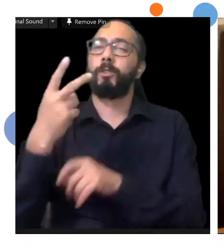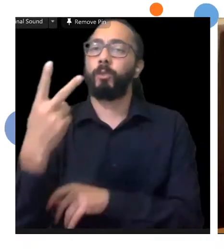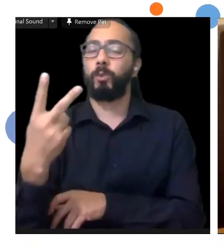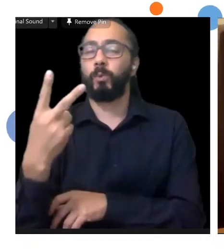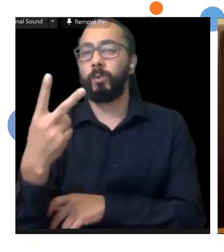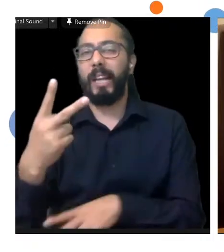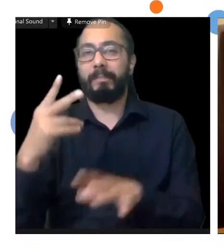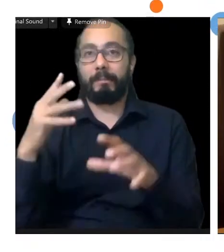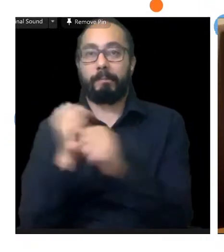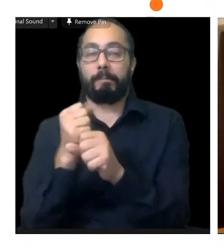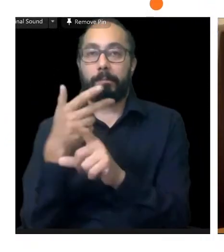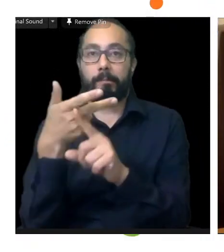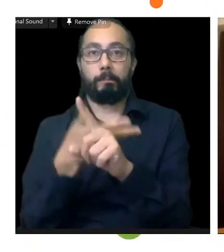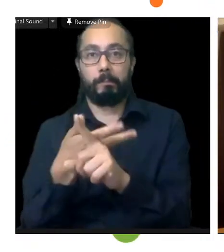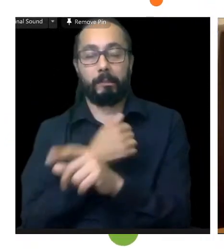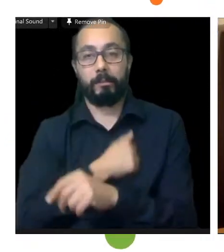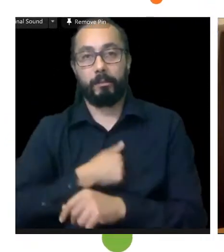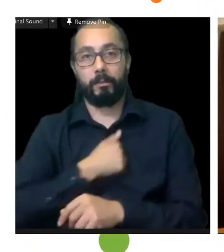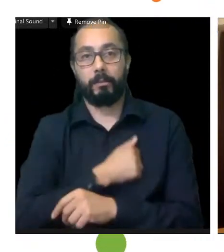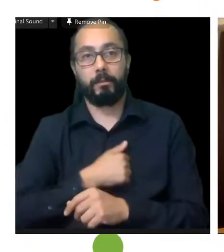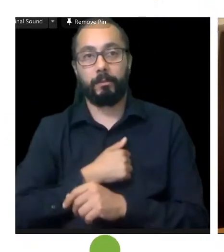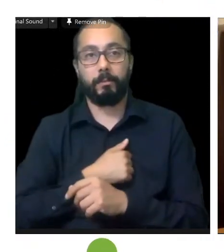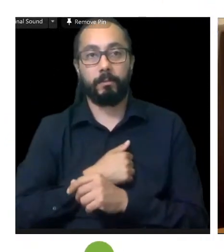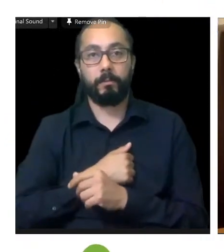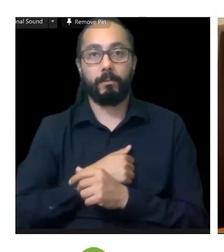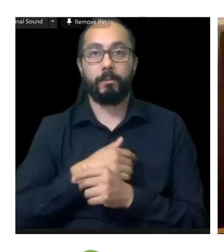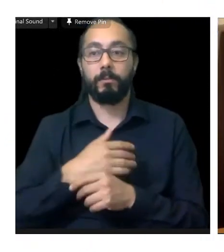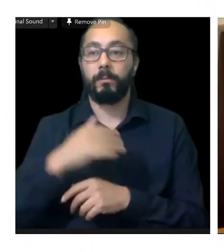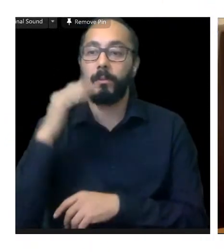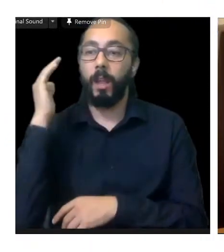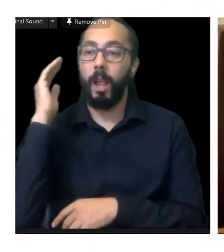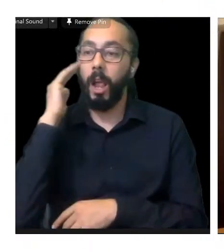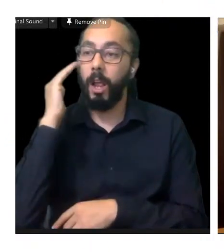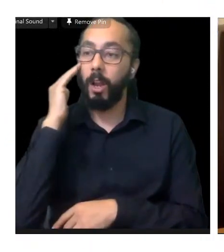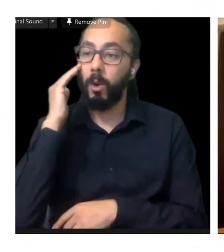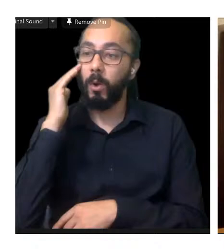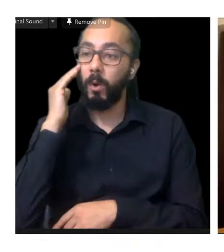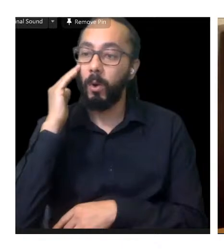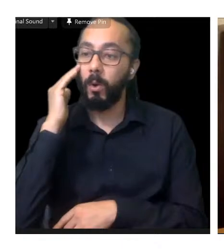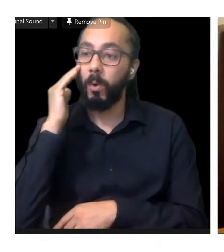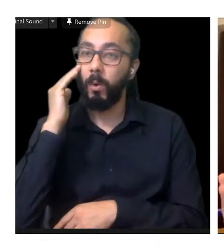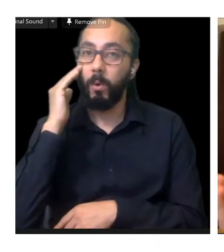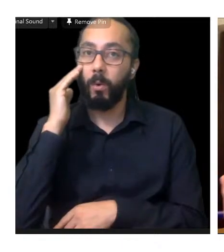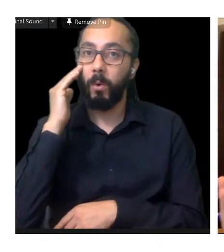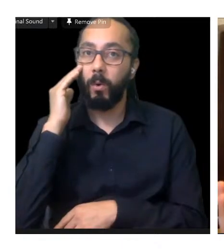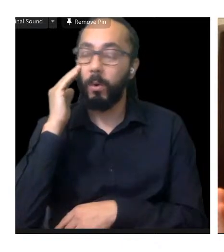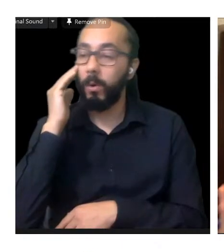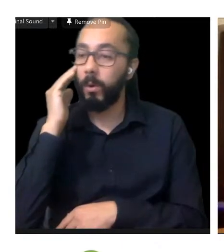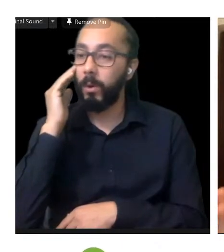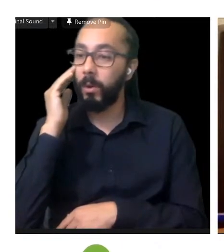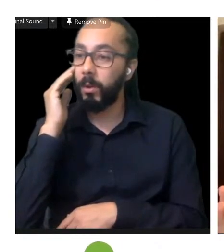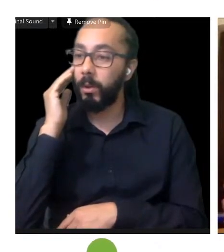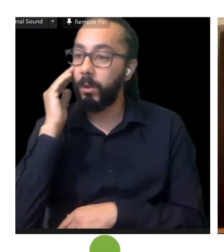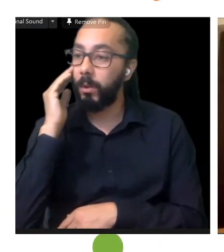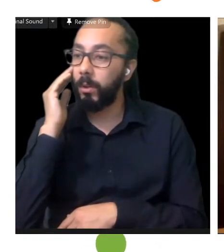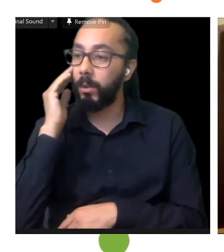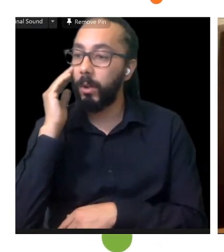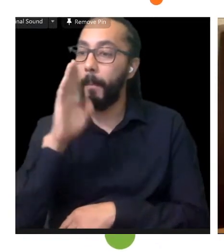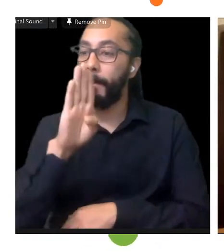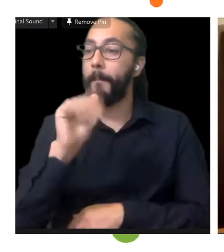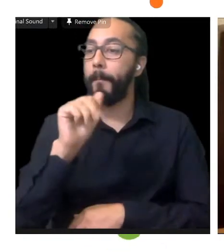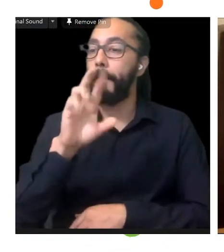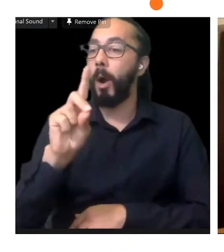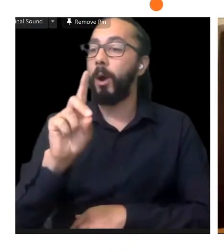3 minutes with apologies. I know that Bard on the Beach has done significant summer engagement with donors who you would usually be welcoming into your tent. I'd